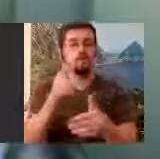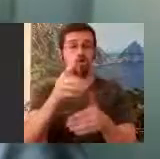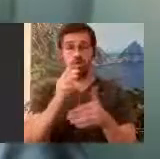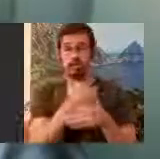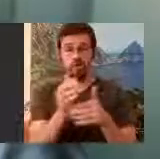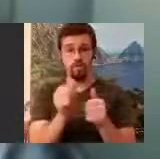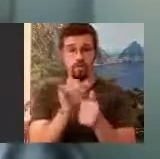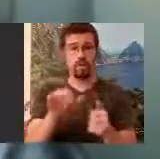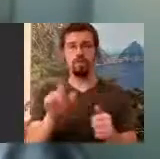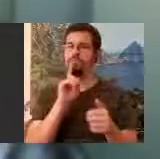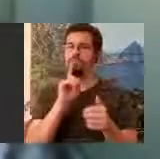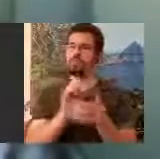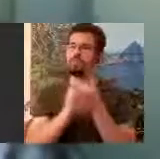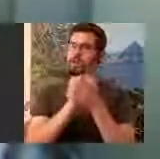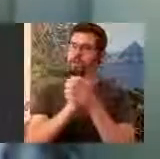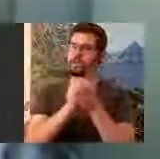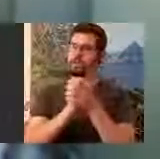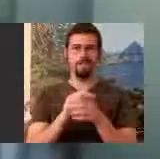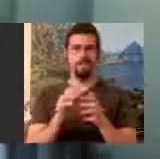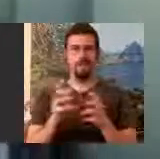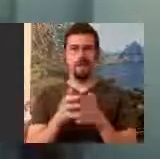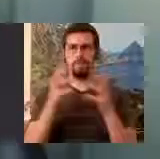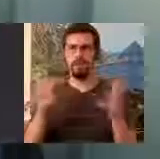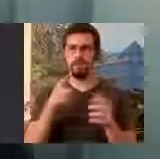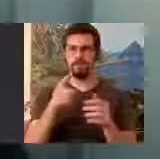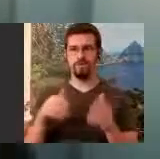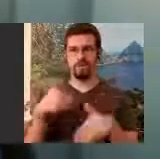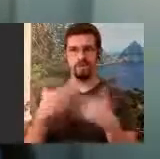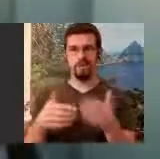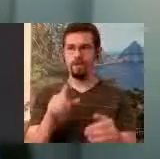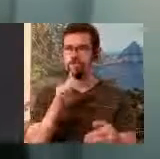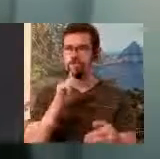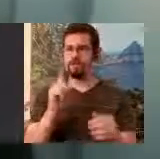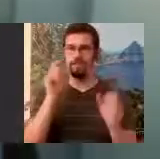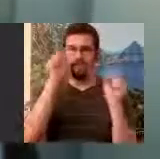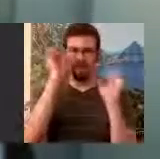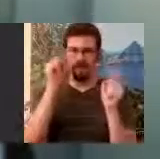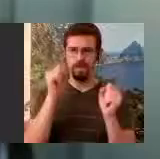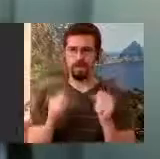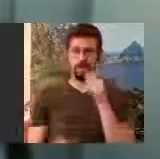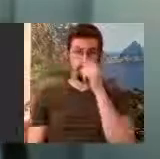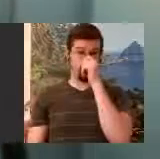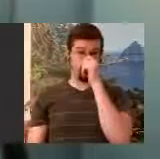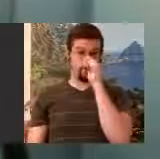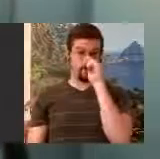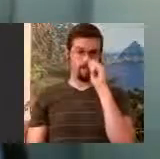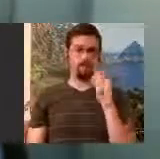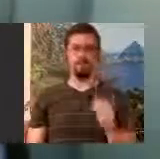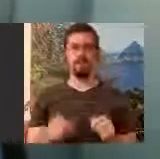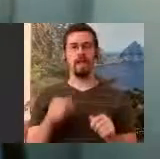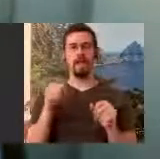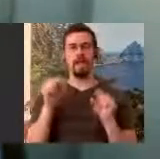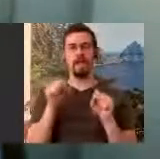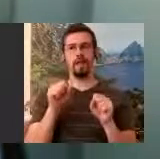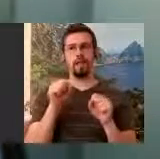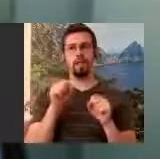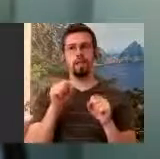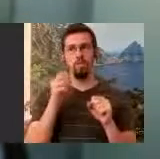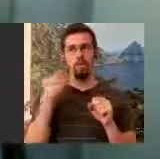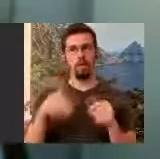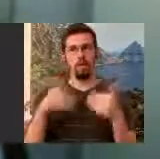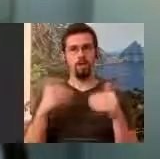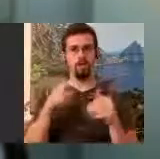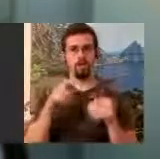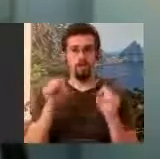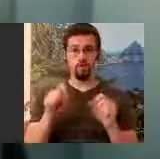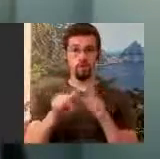iPad. Wow. And then you could get, and then, I know, and then you could get it into, you know, software, and it would be able to be